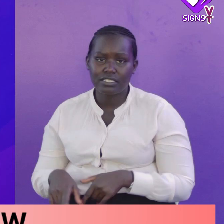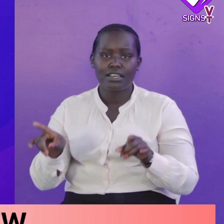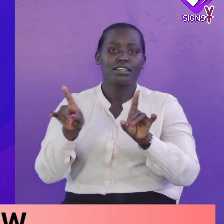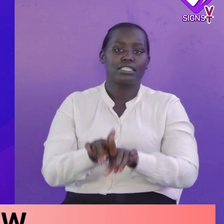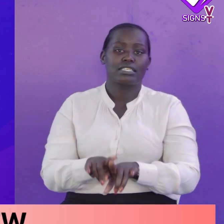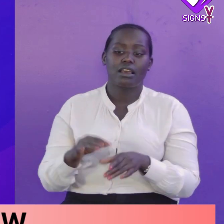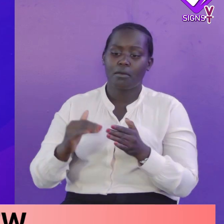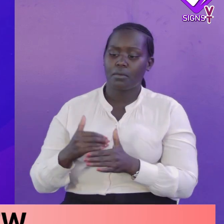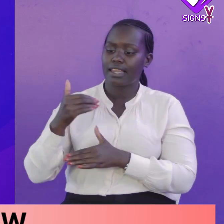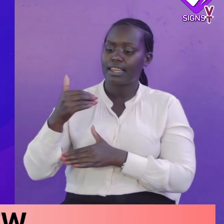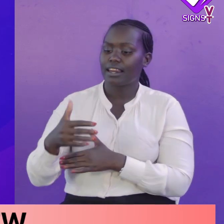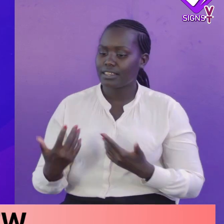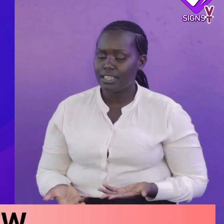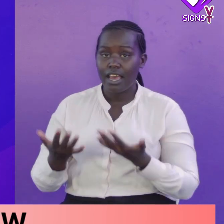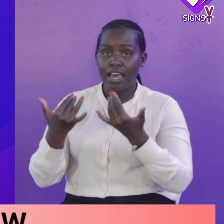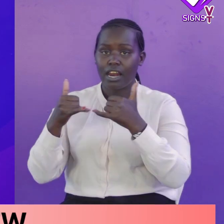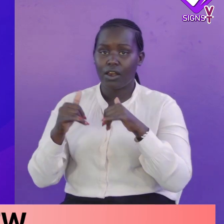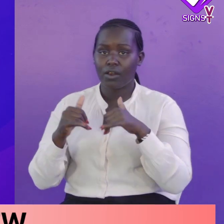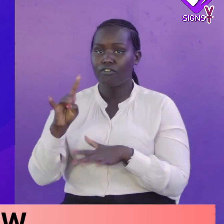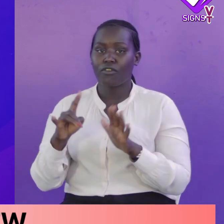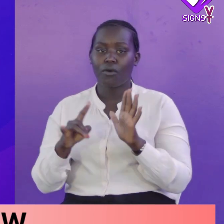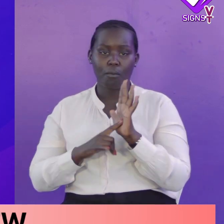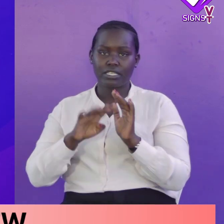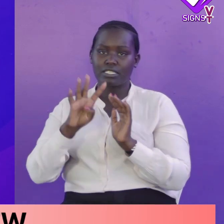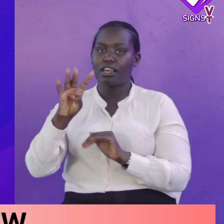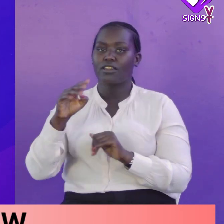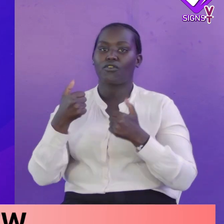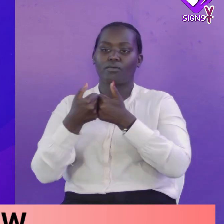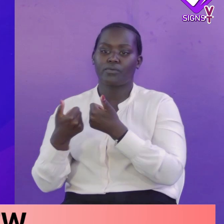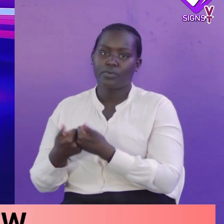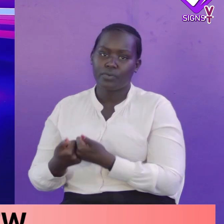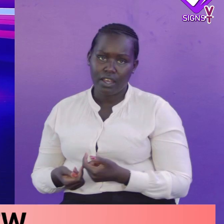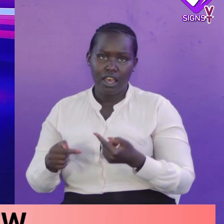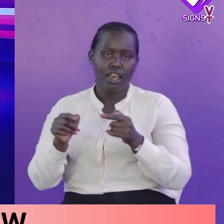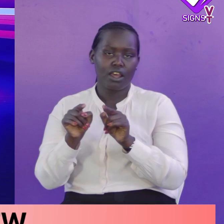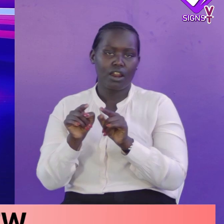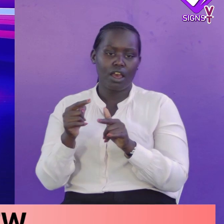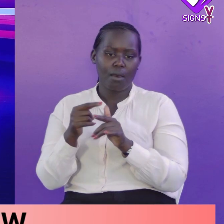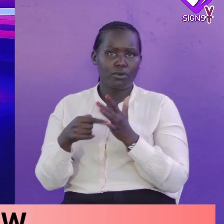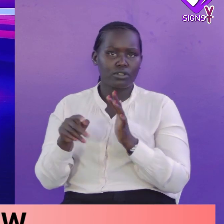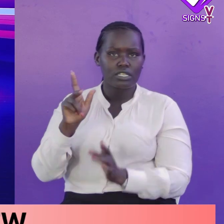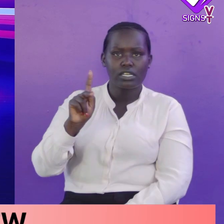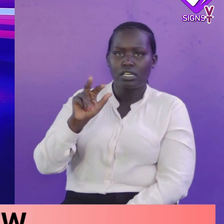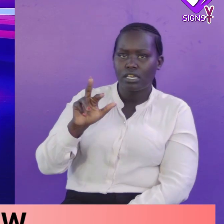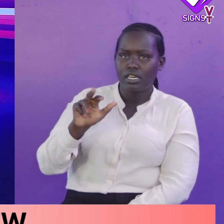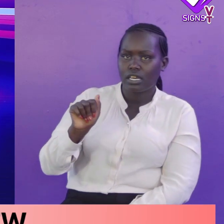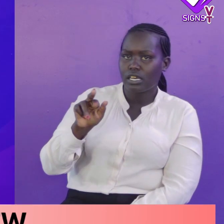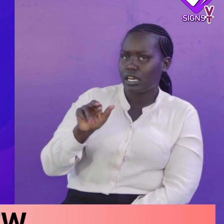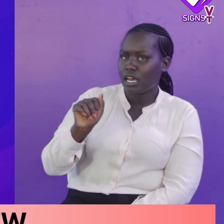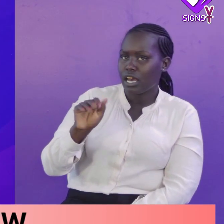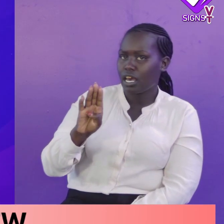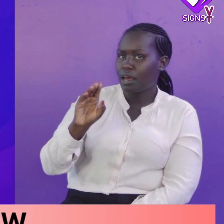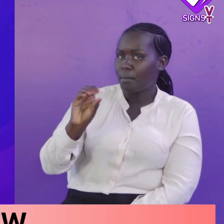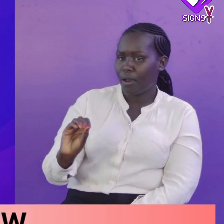next game, ndio hiyo. Sasa wako na 4 points. 4 points in 4 games. Na ile ya Carabao yenye walitolewa. Carabao, Grimsby inawapiga.